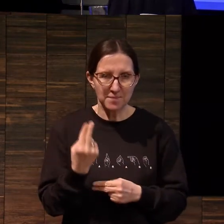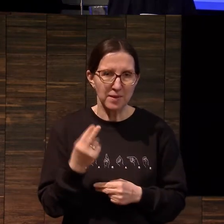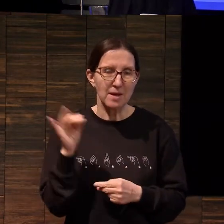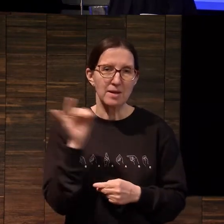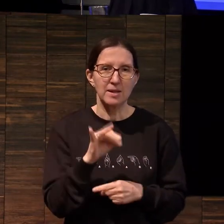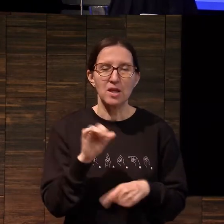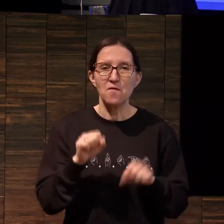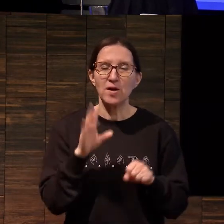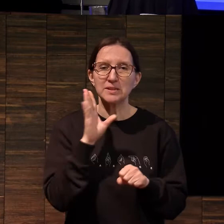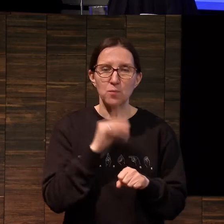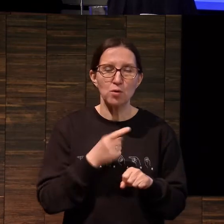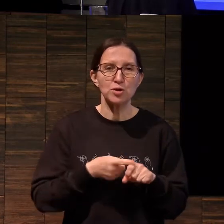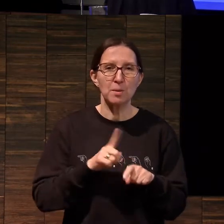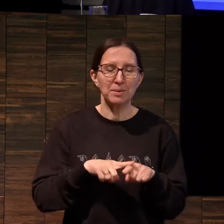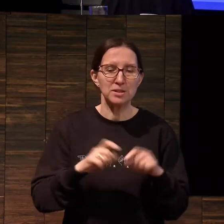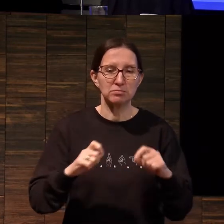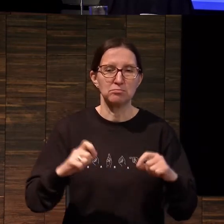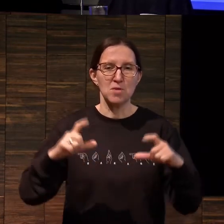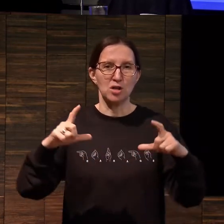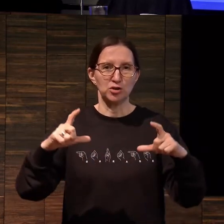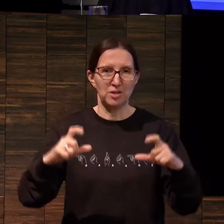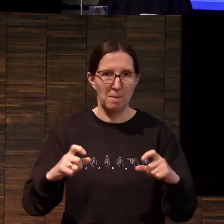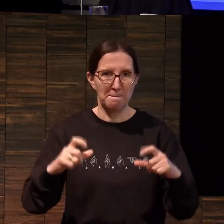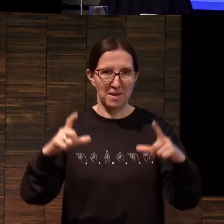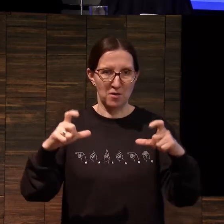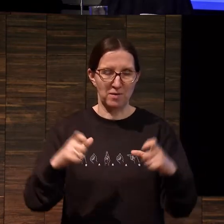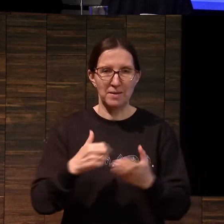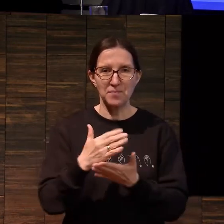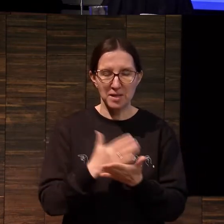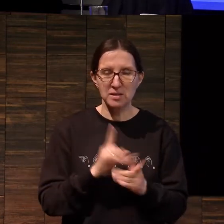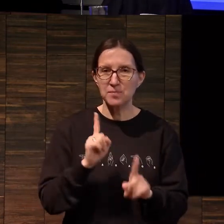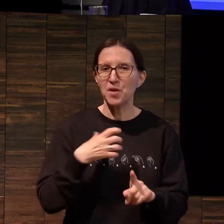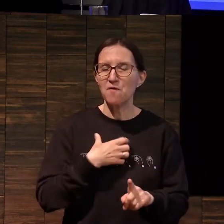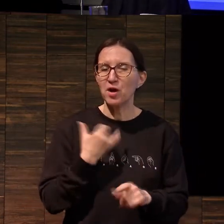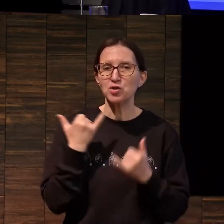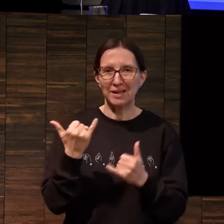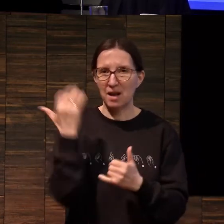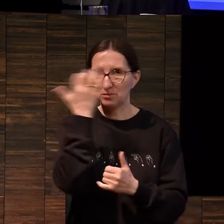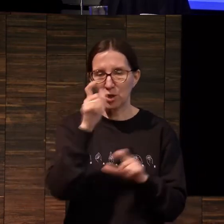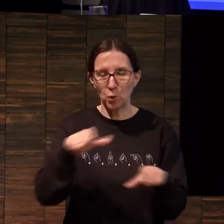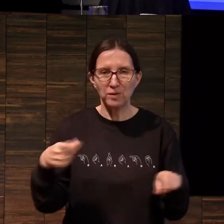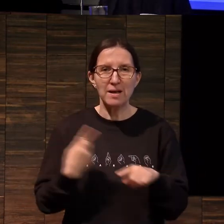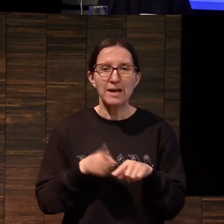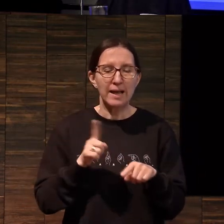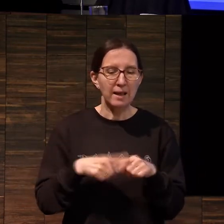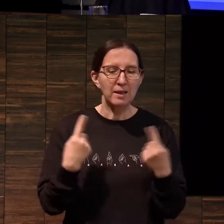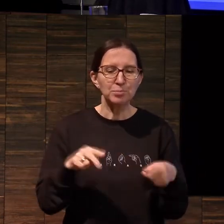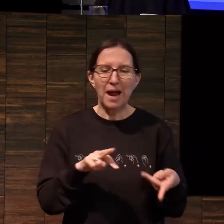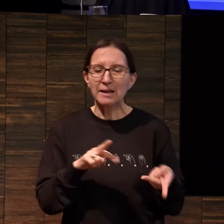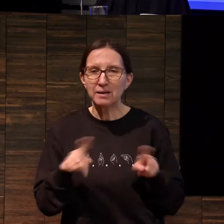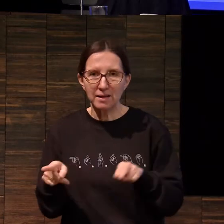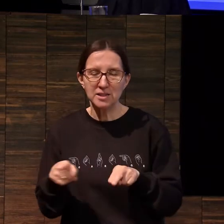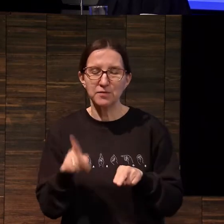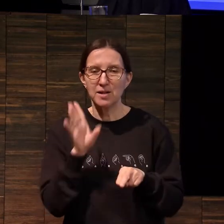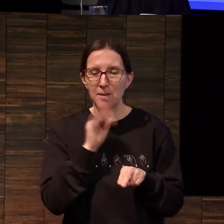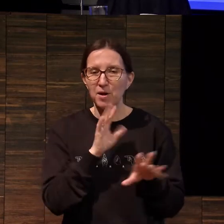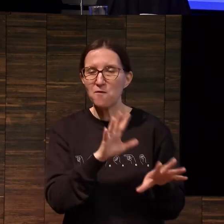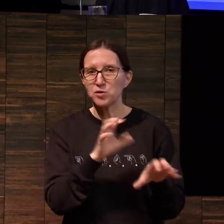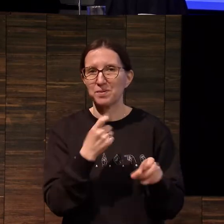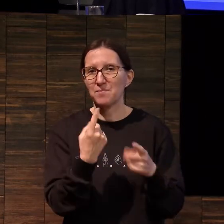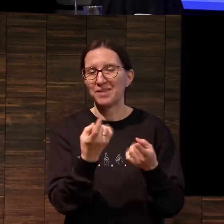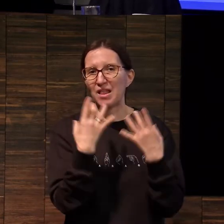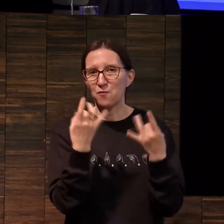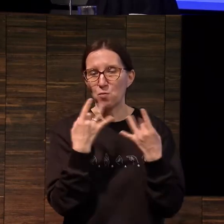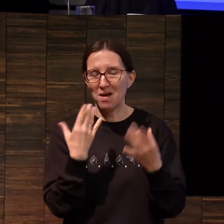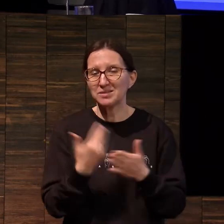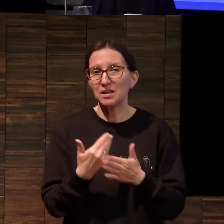We have discussed important things for visually impaired people, contrast and the ability to scale text. For